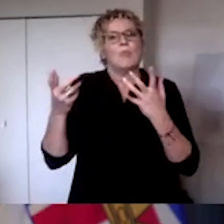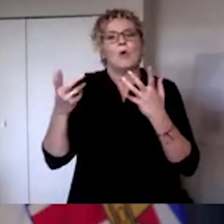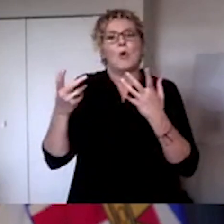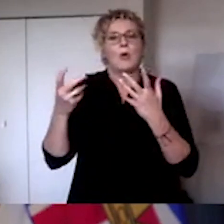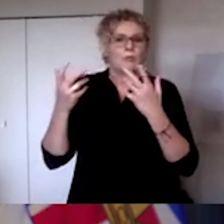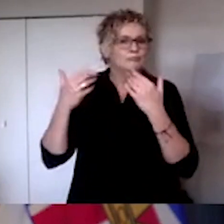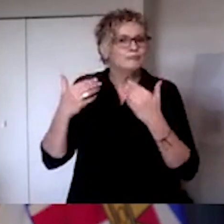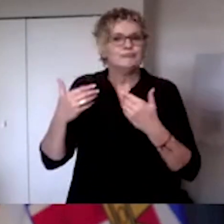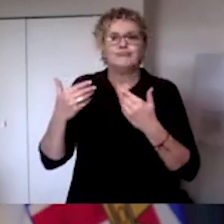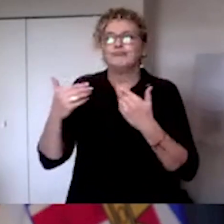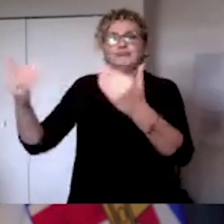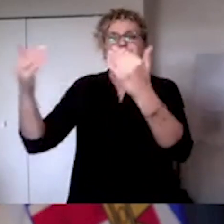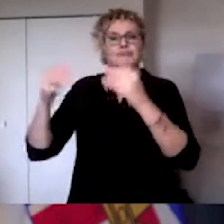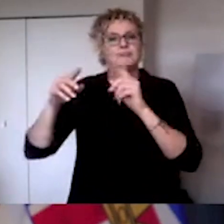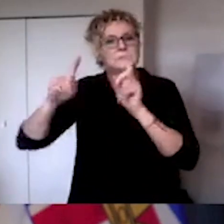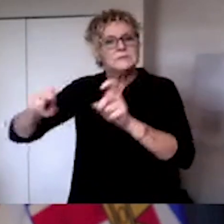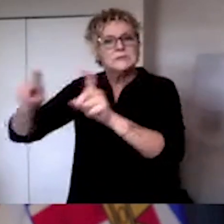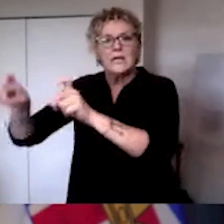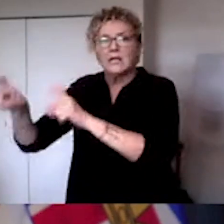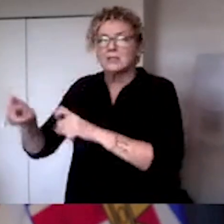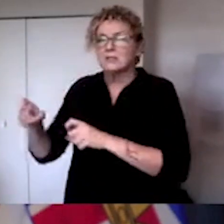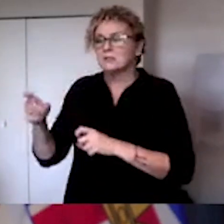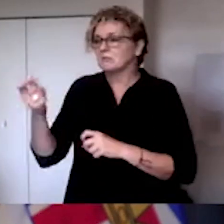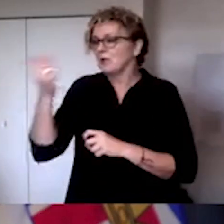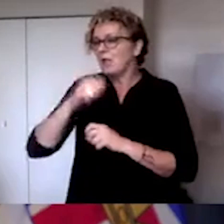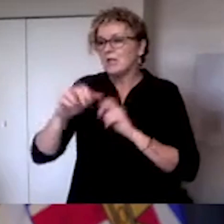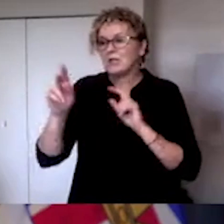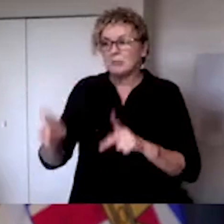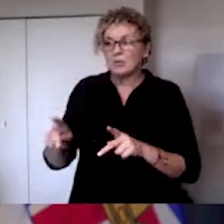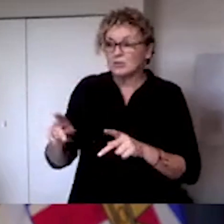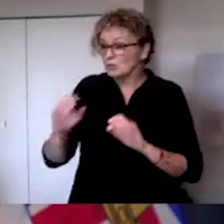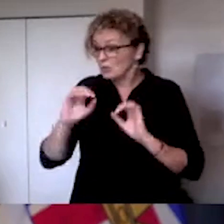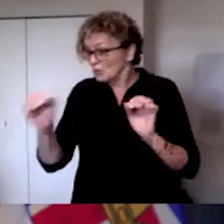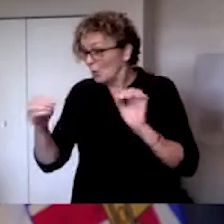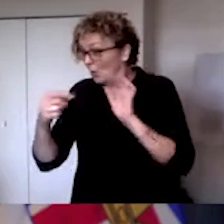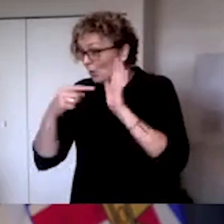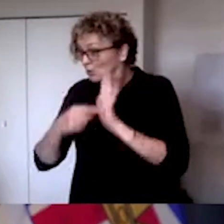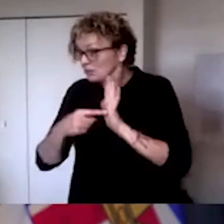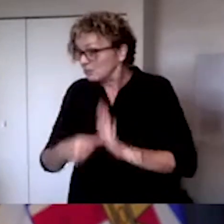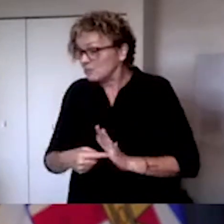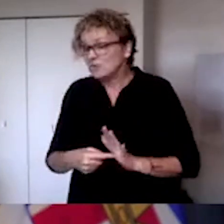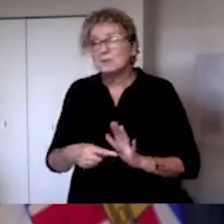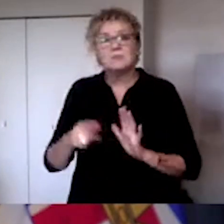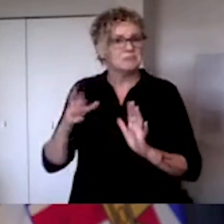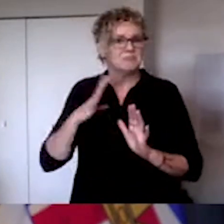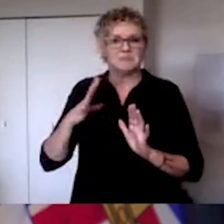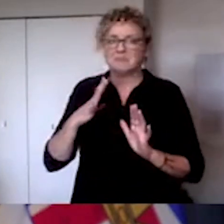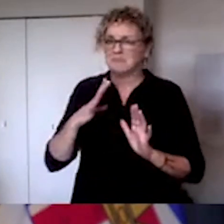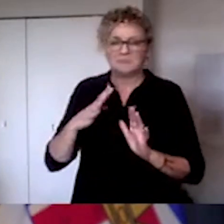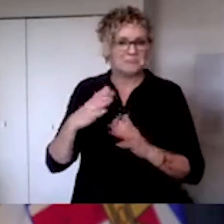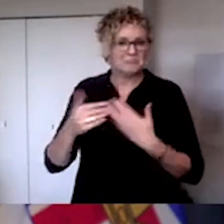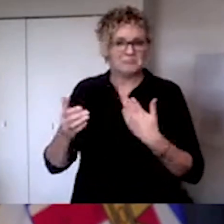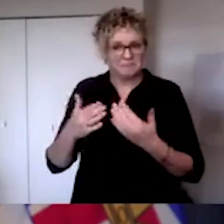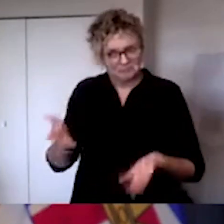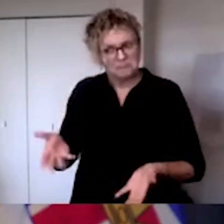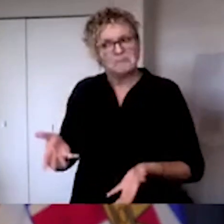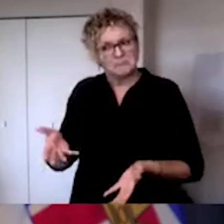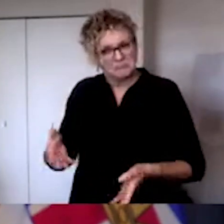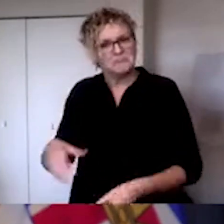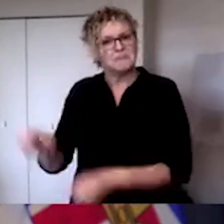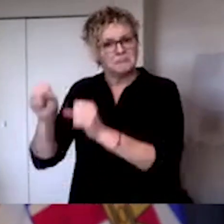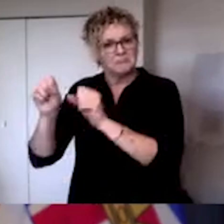over the phone for that. Do you see that sort of service being available in BC to help with the backlog or overload of